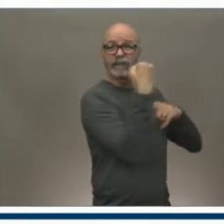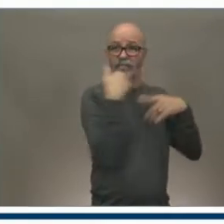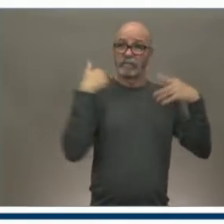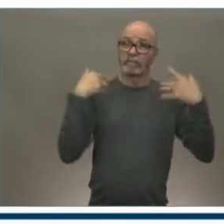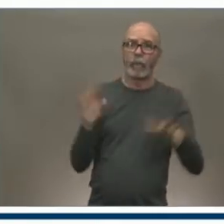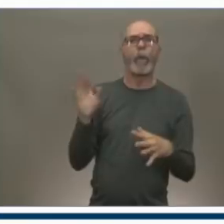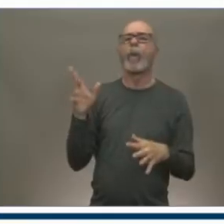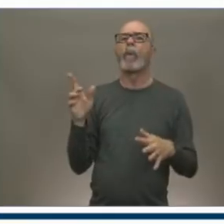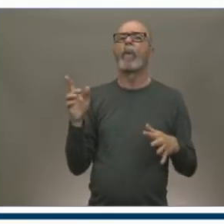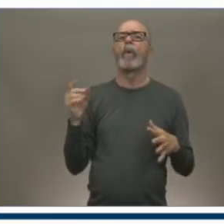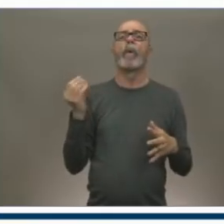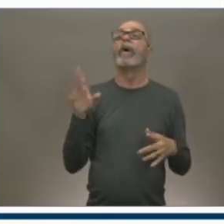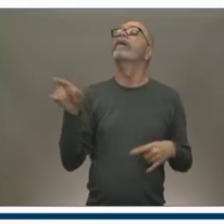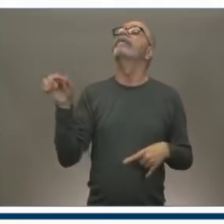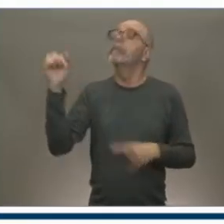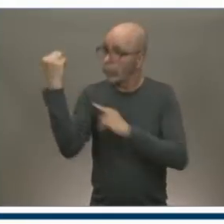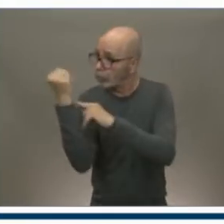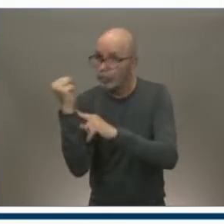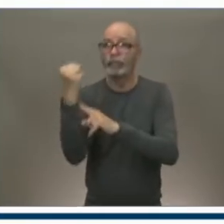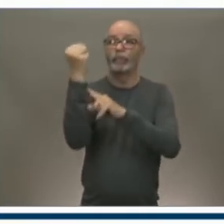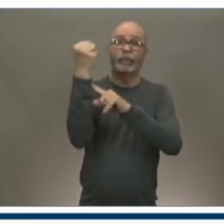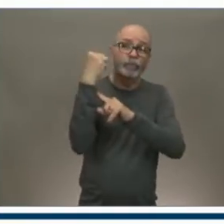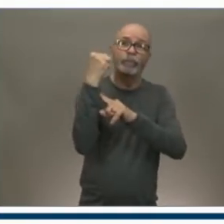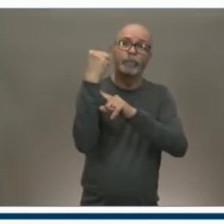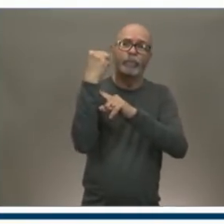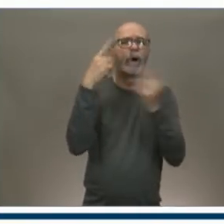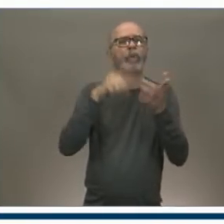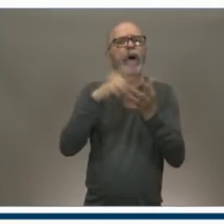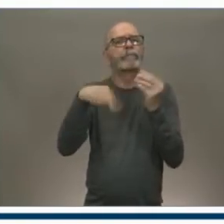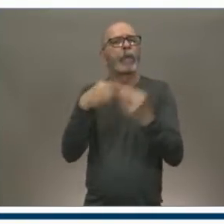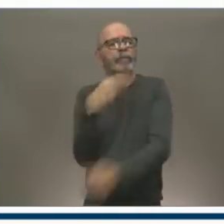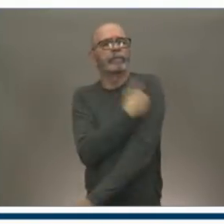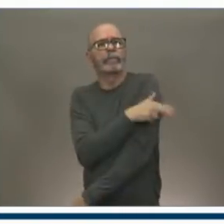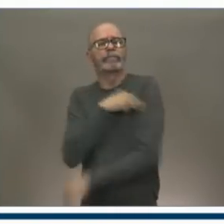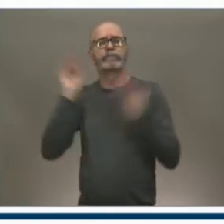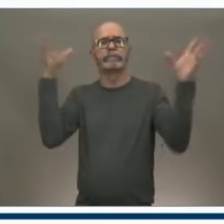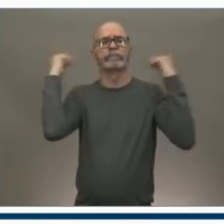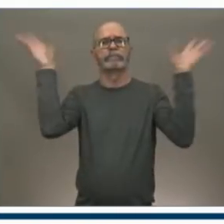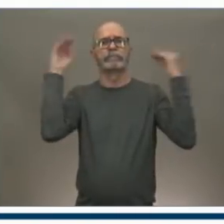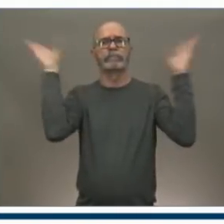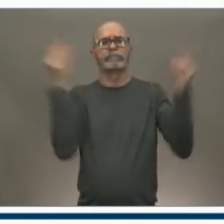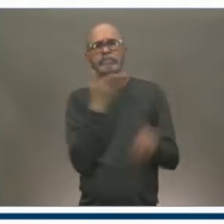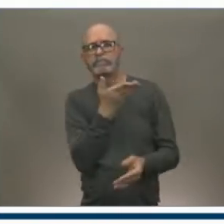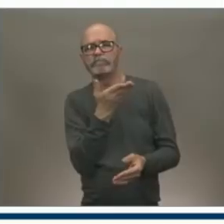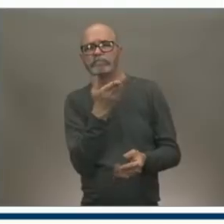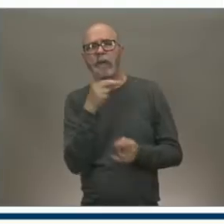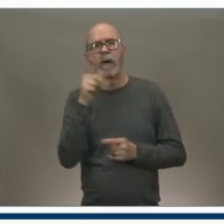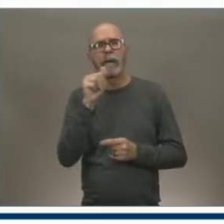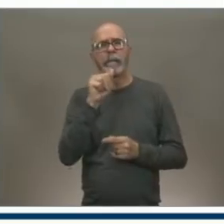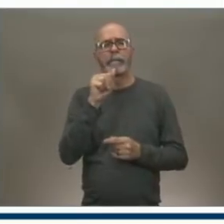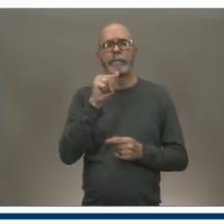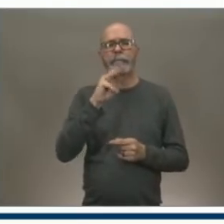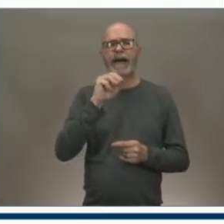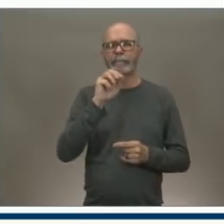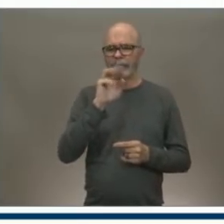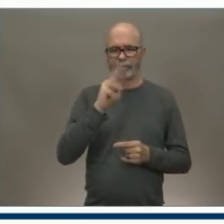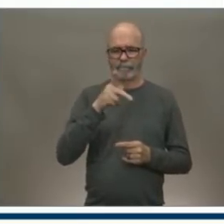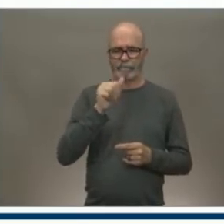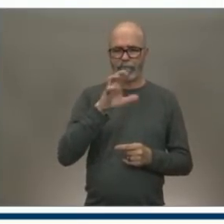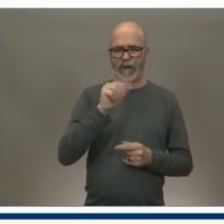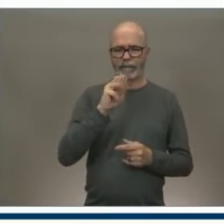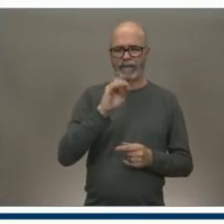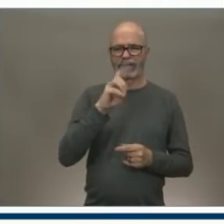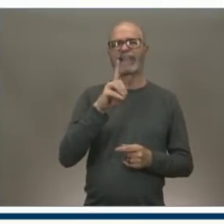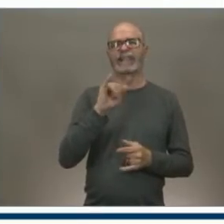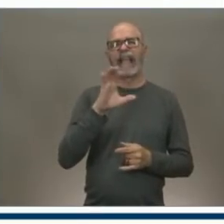vaccine as well. So right now we're working on getting a good, very good cooperation from as a Doctors